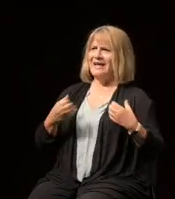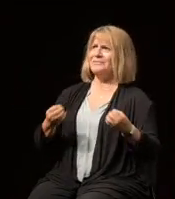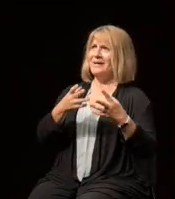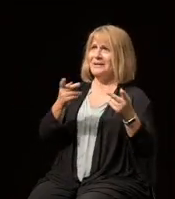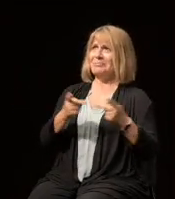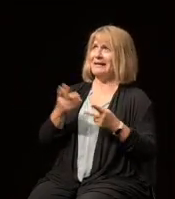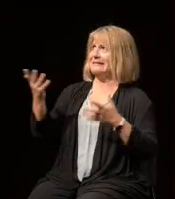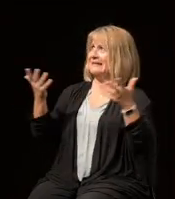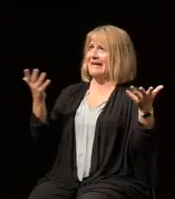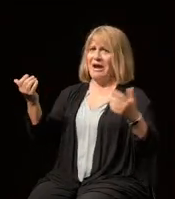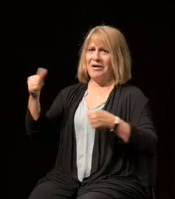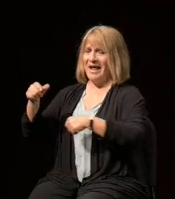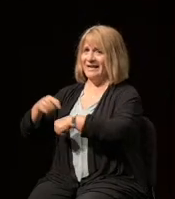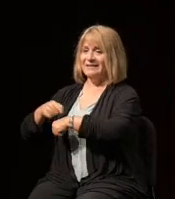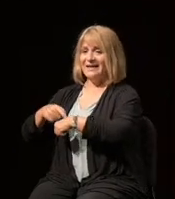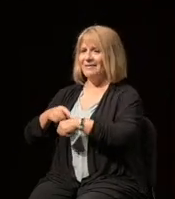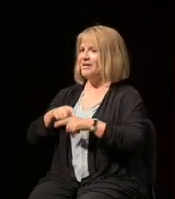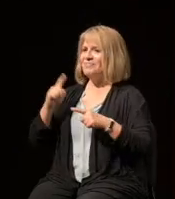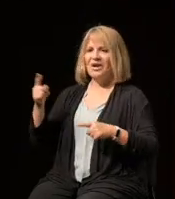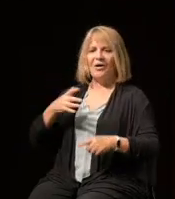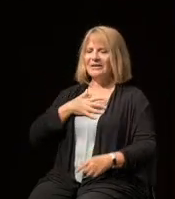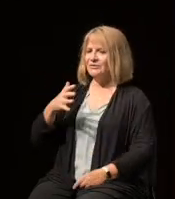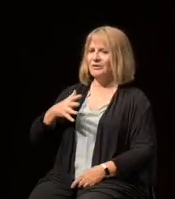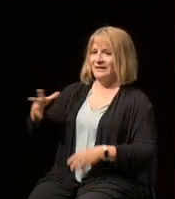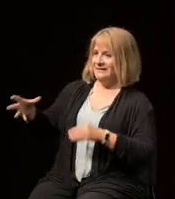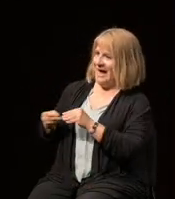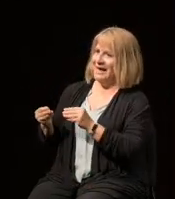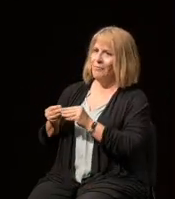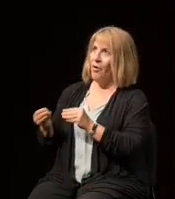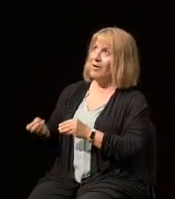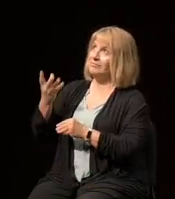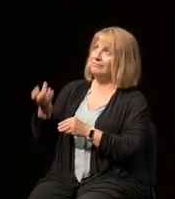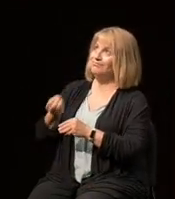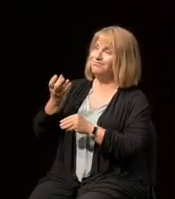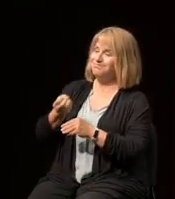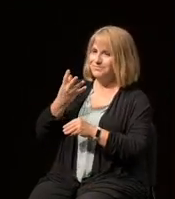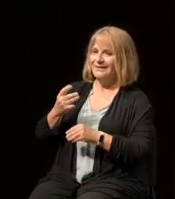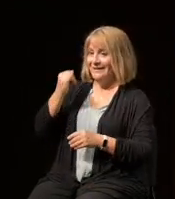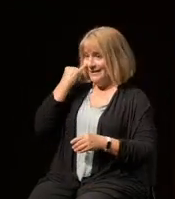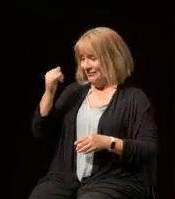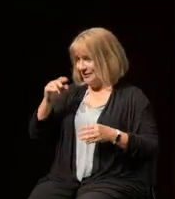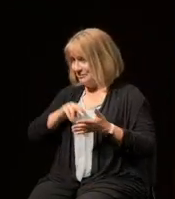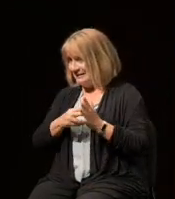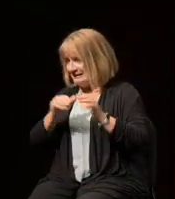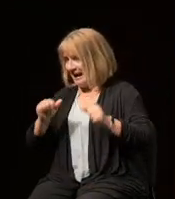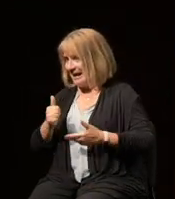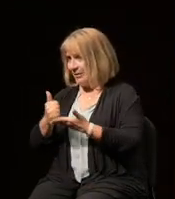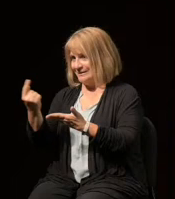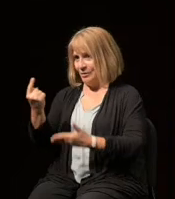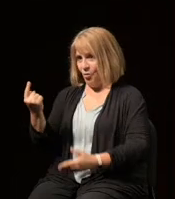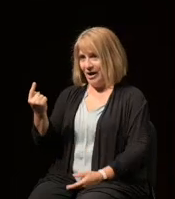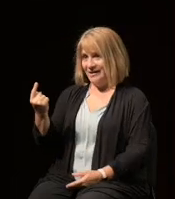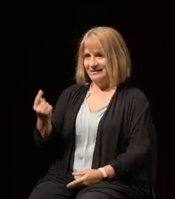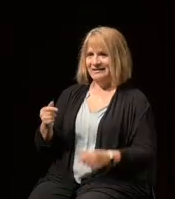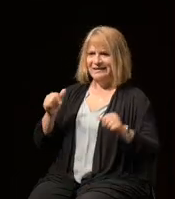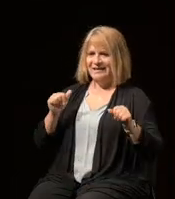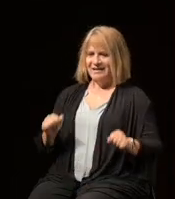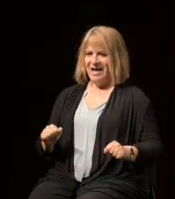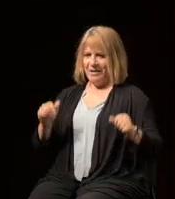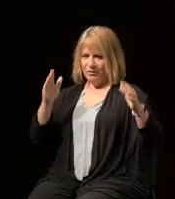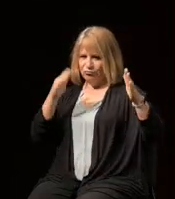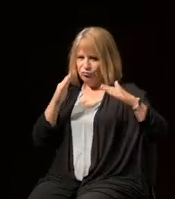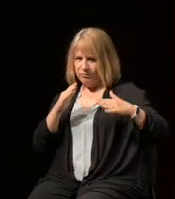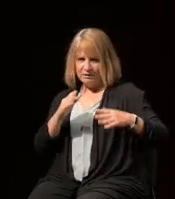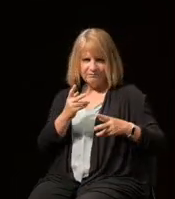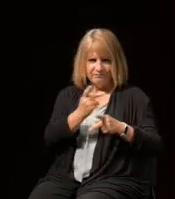given moment, but always willing to add another plate if it means being able to help someone. Able to troubleshoot and problem